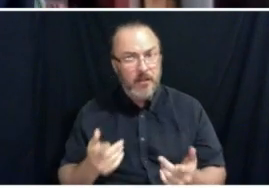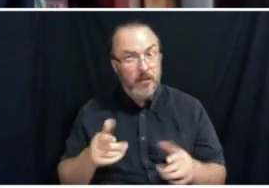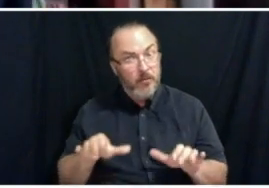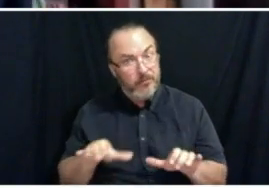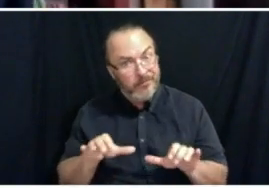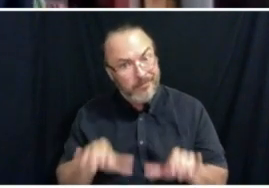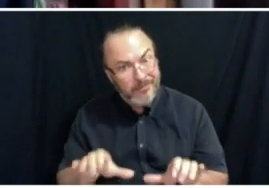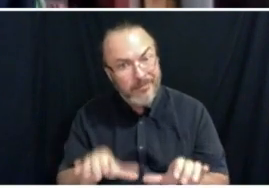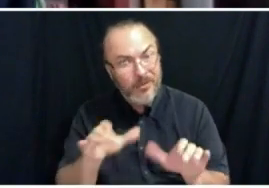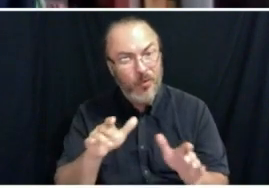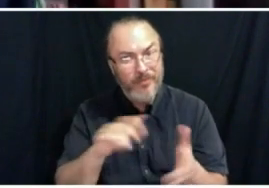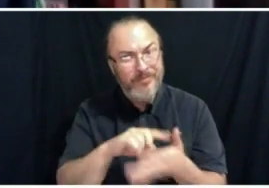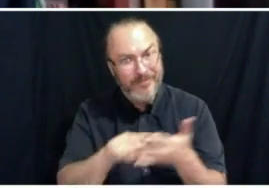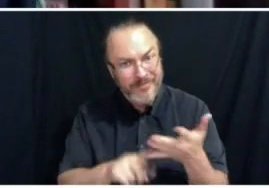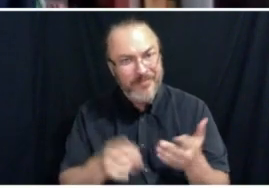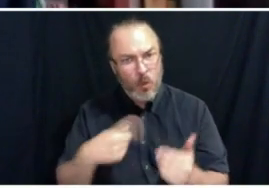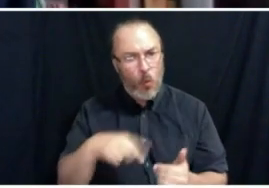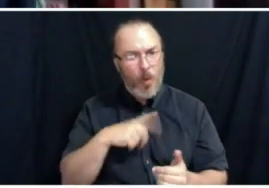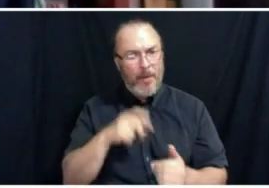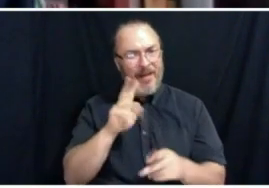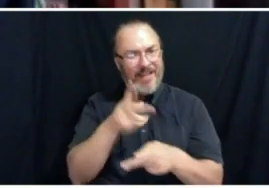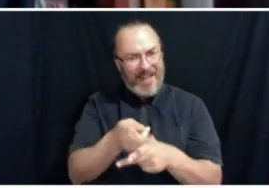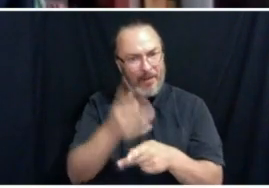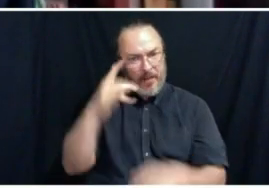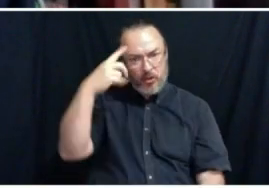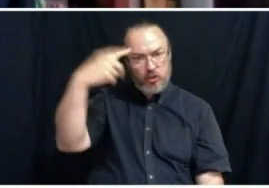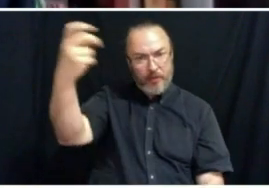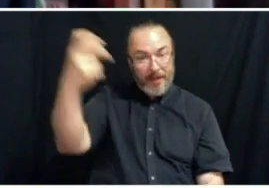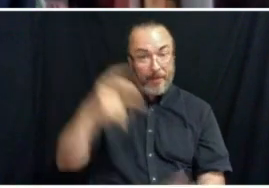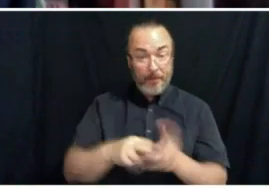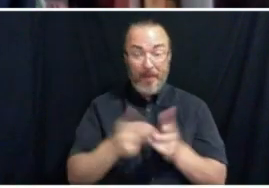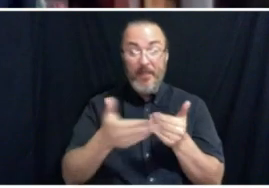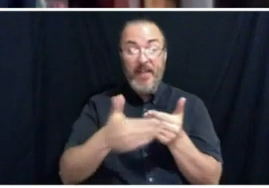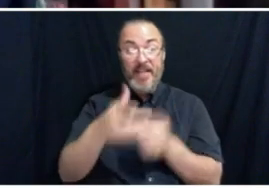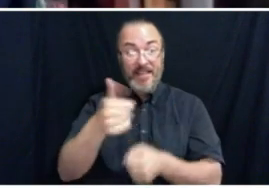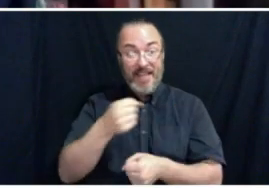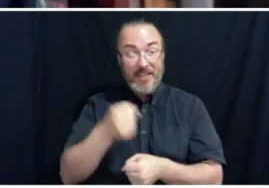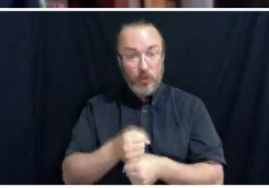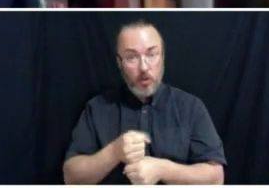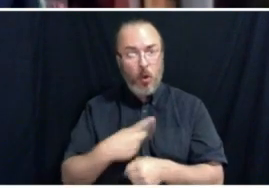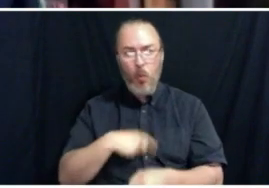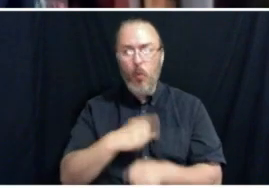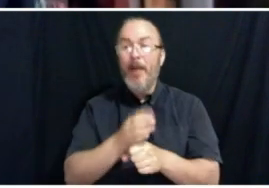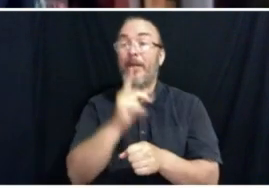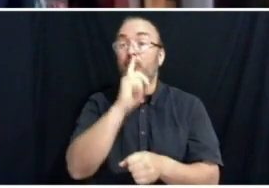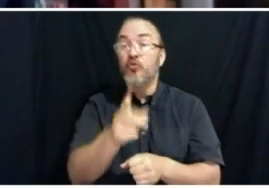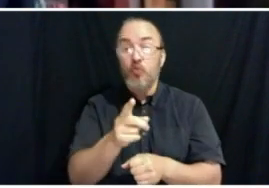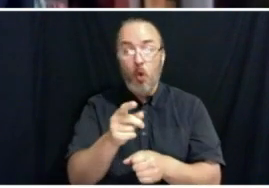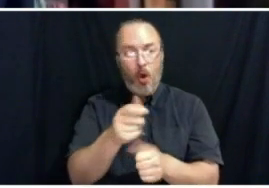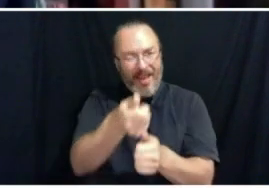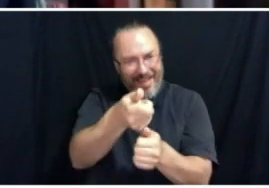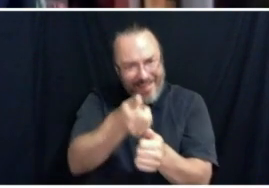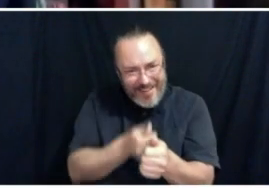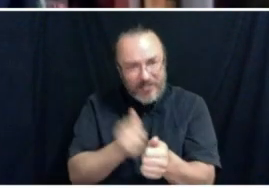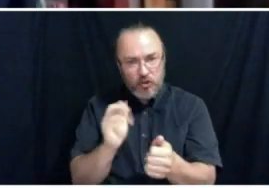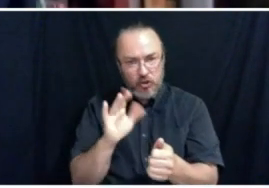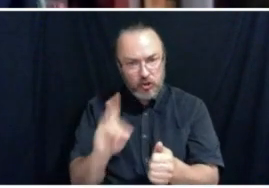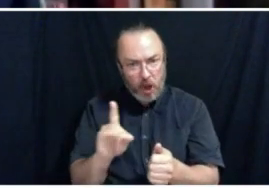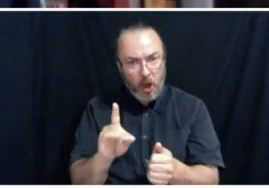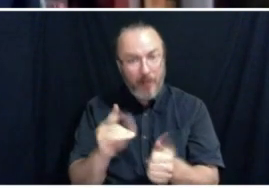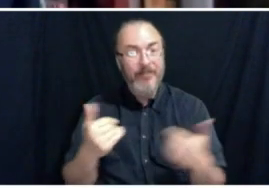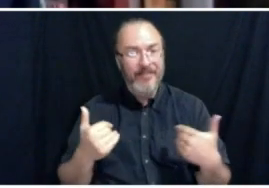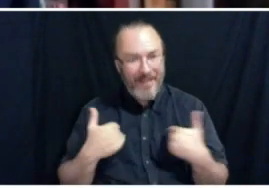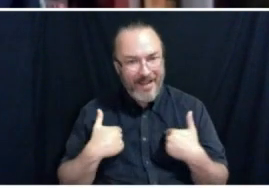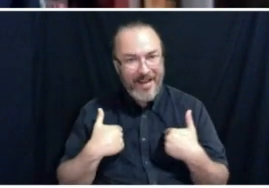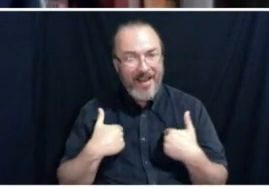to hold to the dream that in the next 10 years, we will ensure that every single child has the chance of